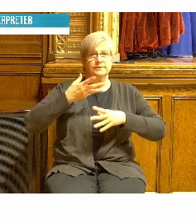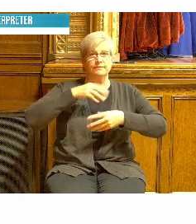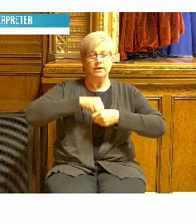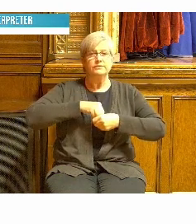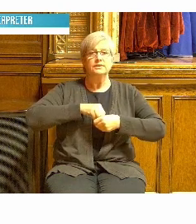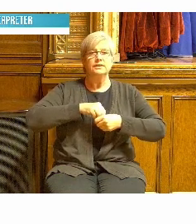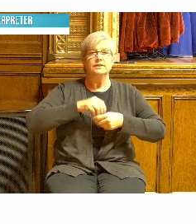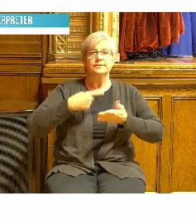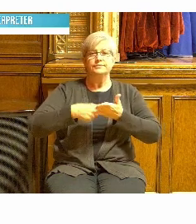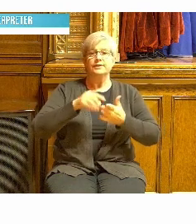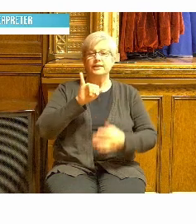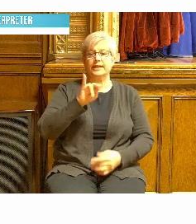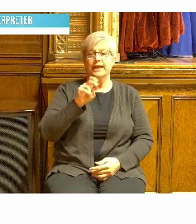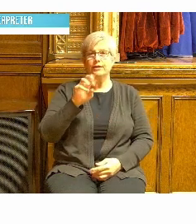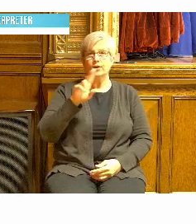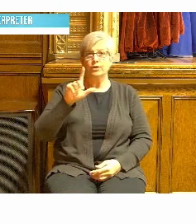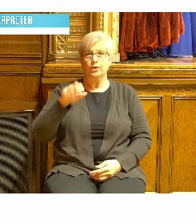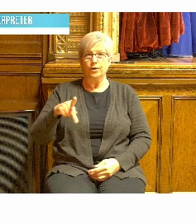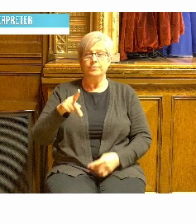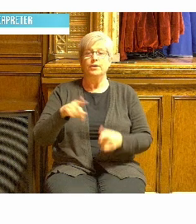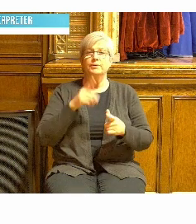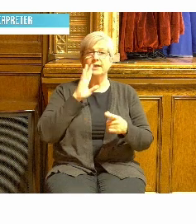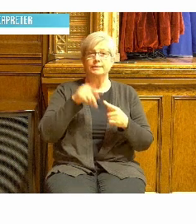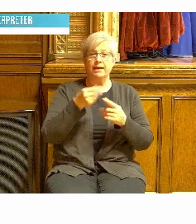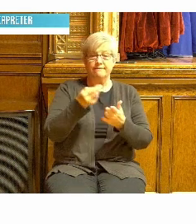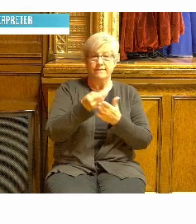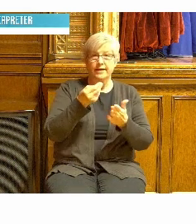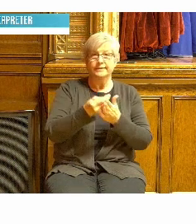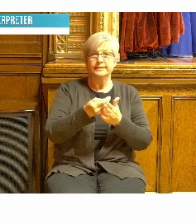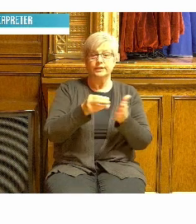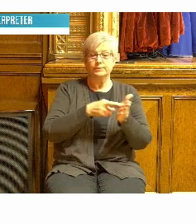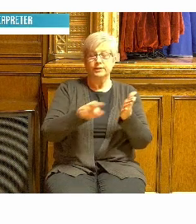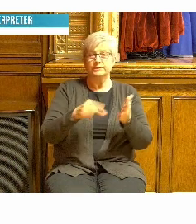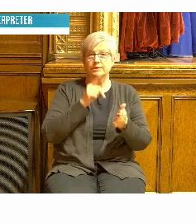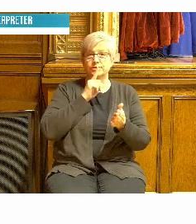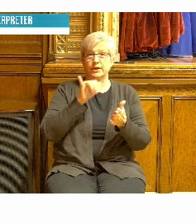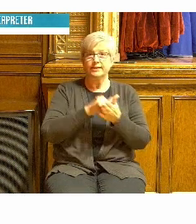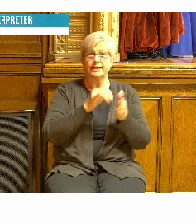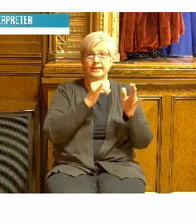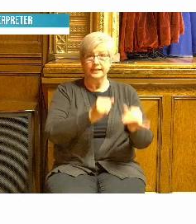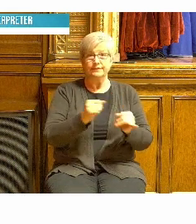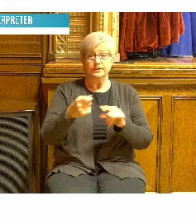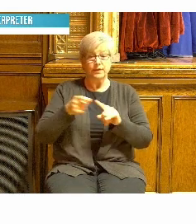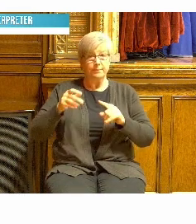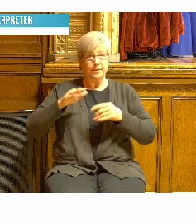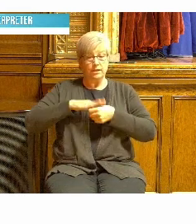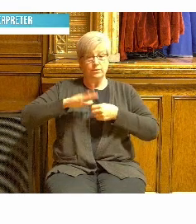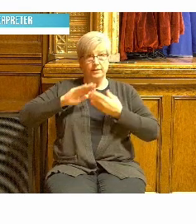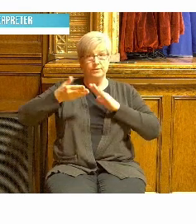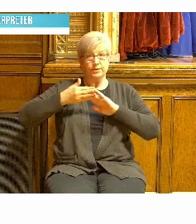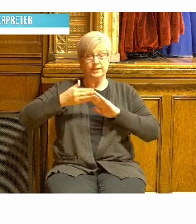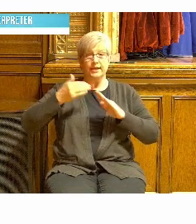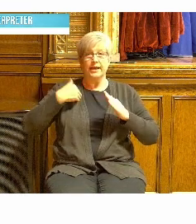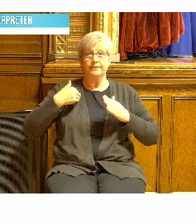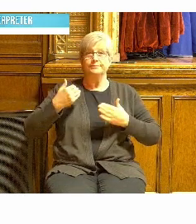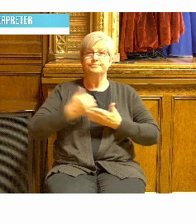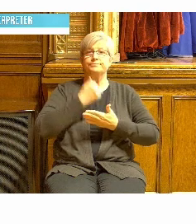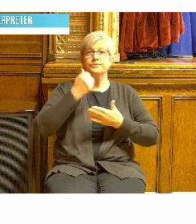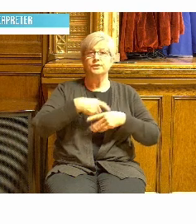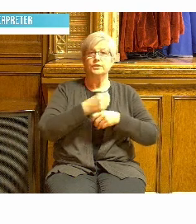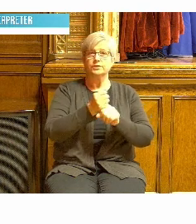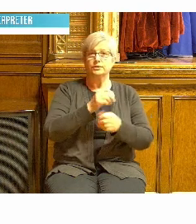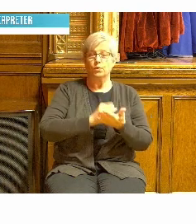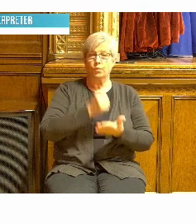regarding the inner loop was we need funding and resources to make sure that individuals from our community have an opportunity to generate